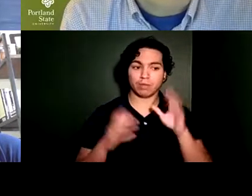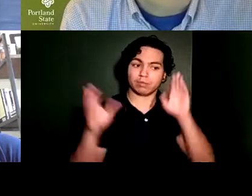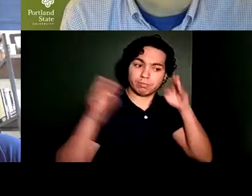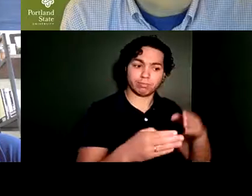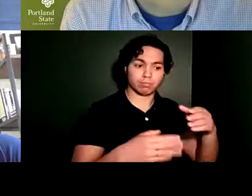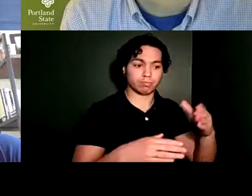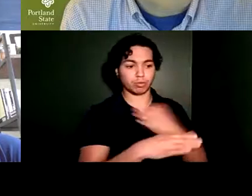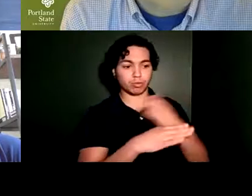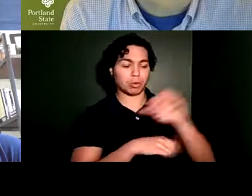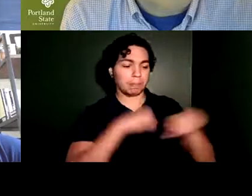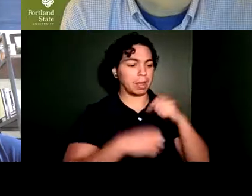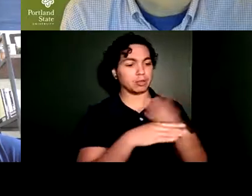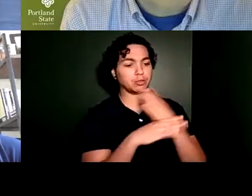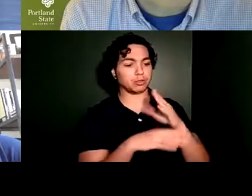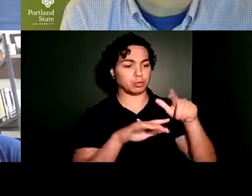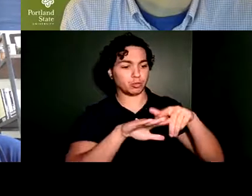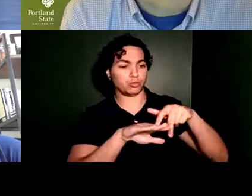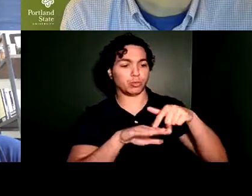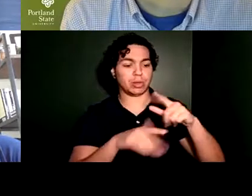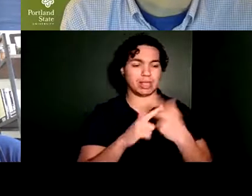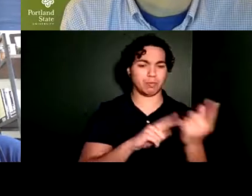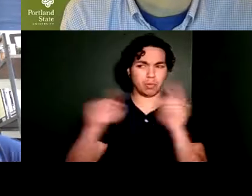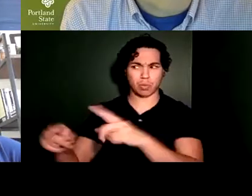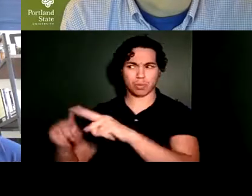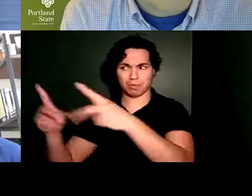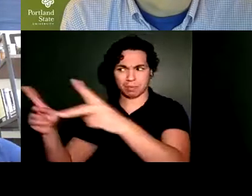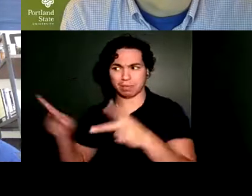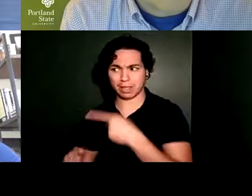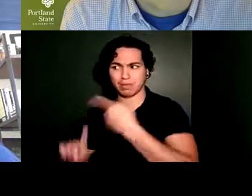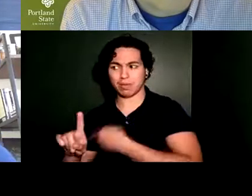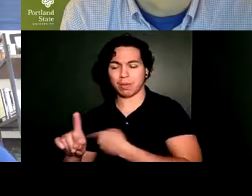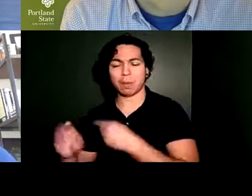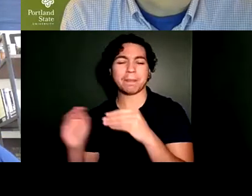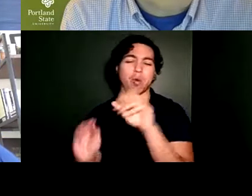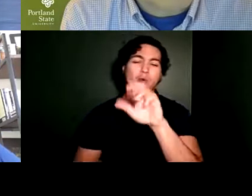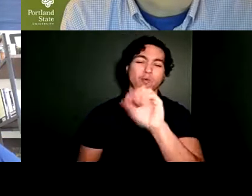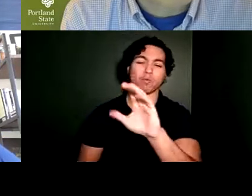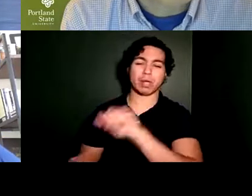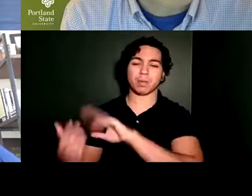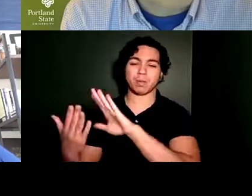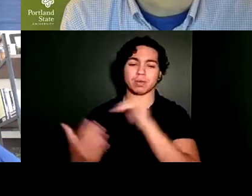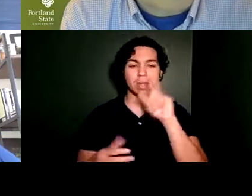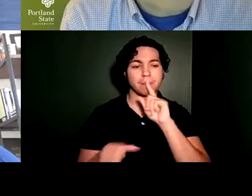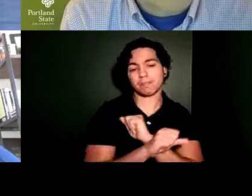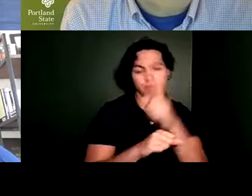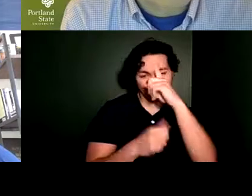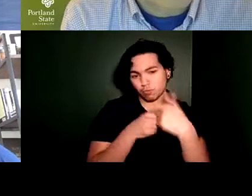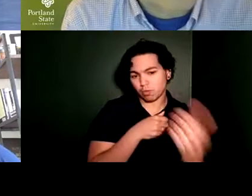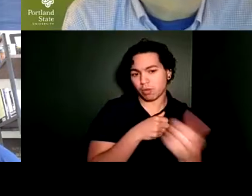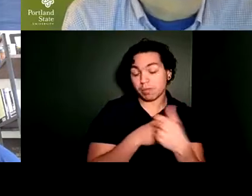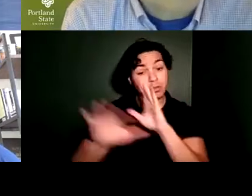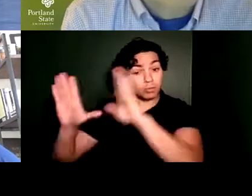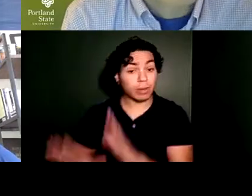bike program. And so, you know, it's a much more recreational sort of approach, which is great and awesome and has its place. But if we